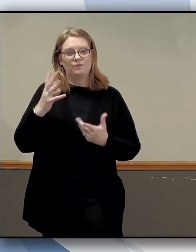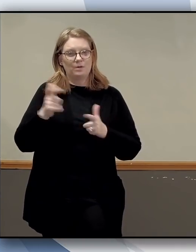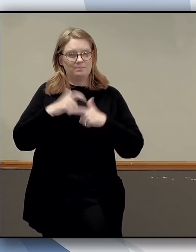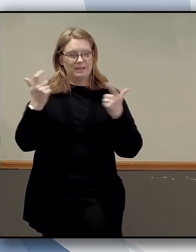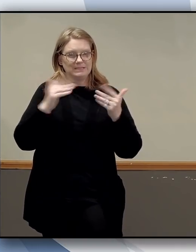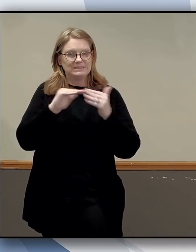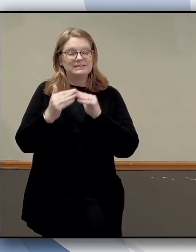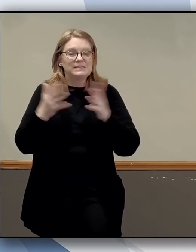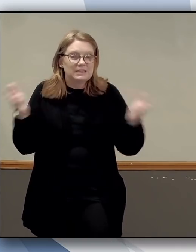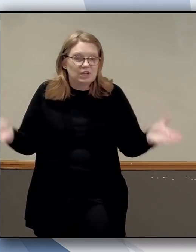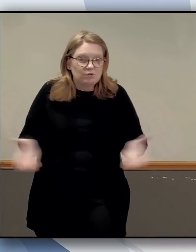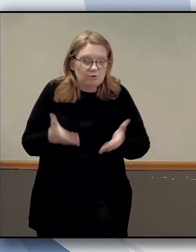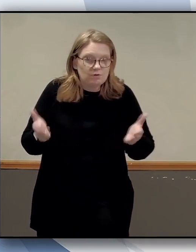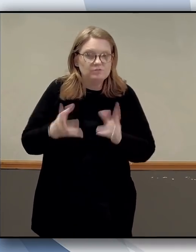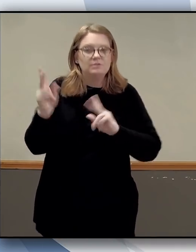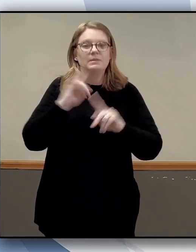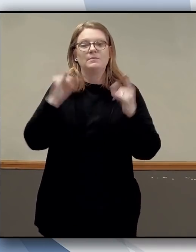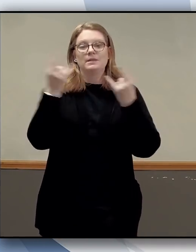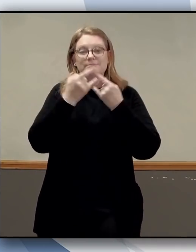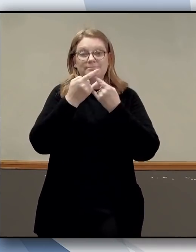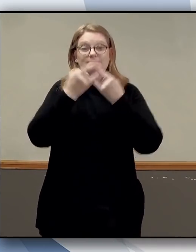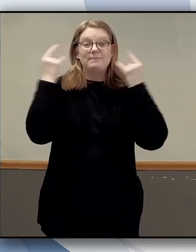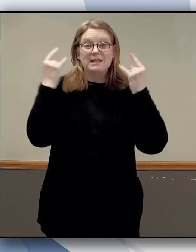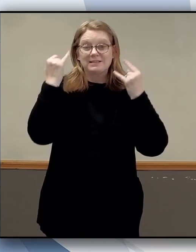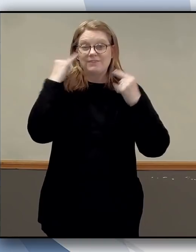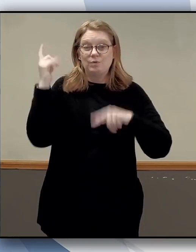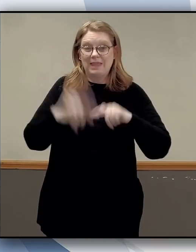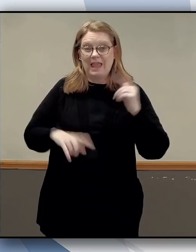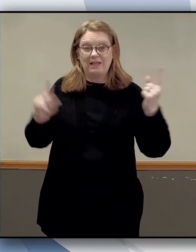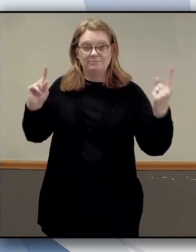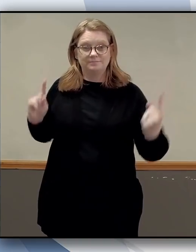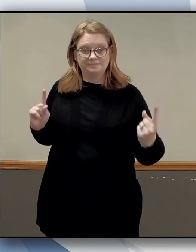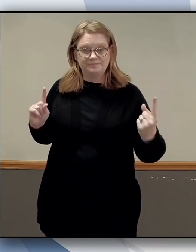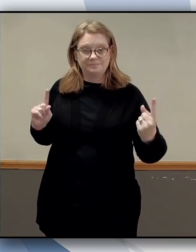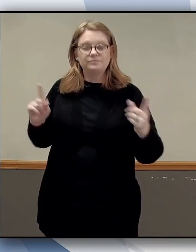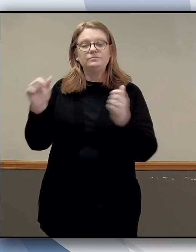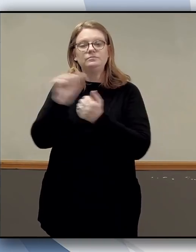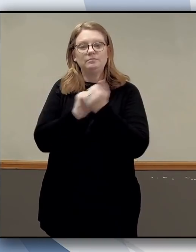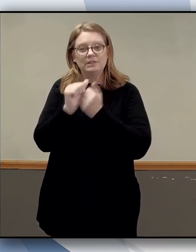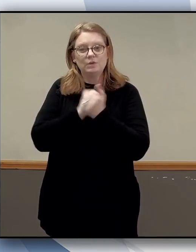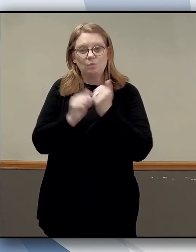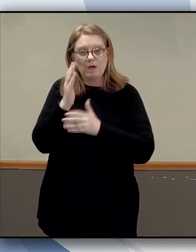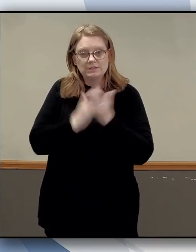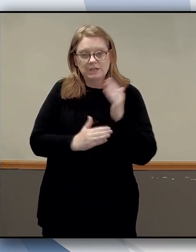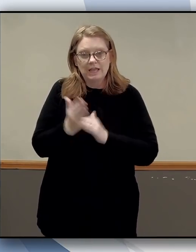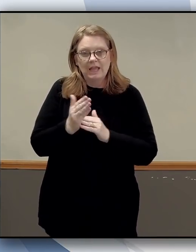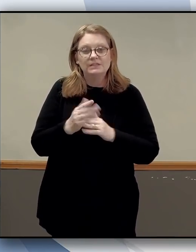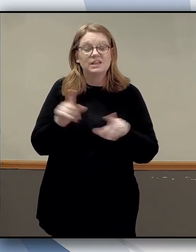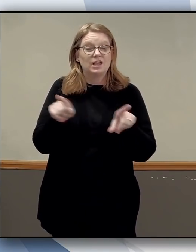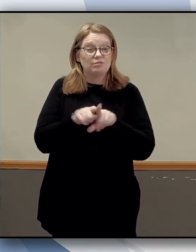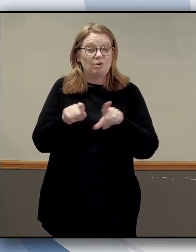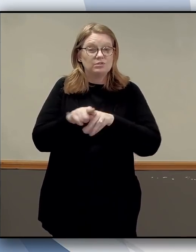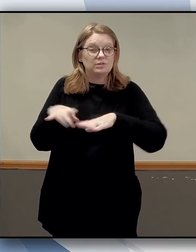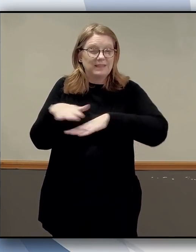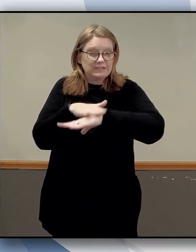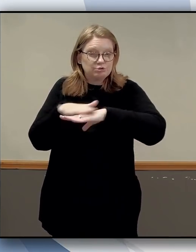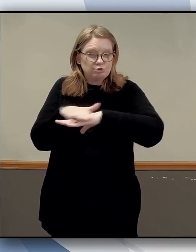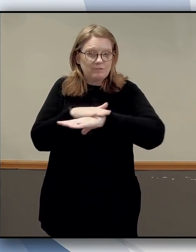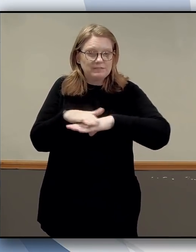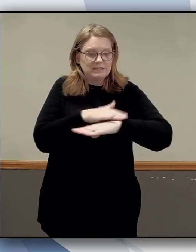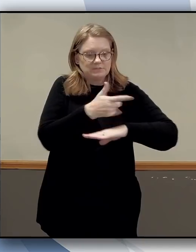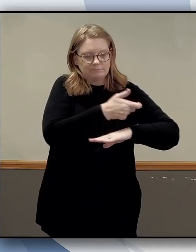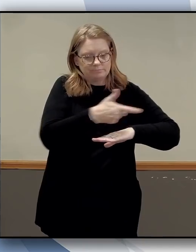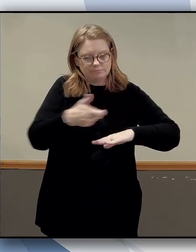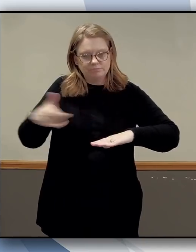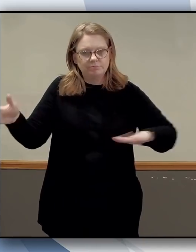to wear masks when distancing can't be maintained, to wash hands frequently and sanitized, frequently used